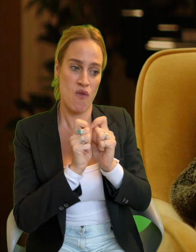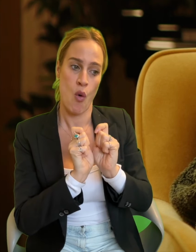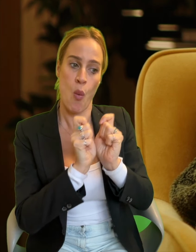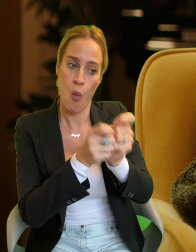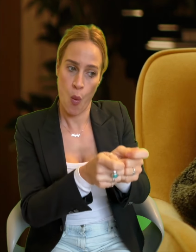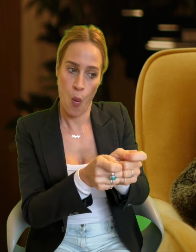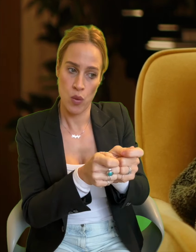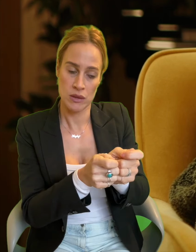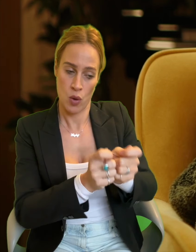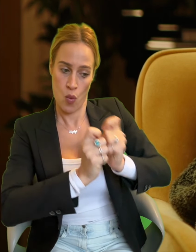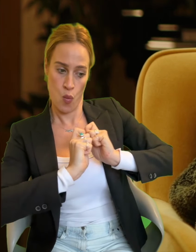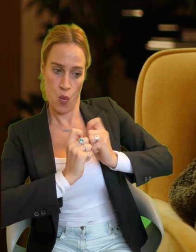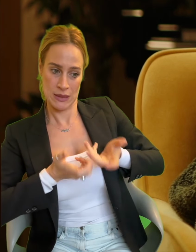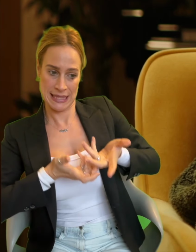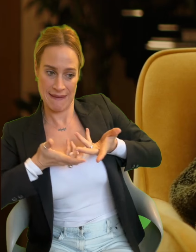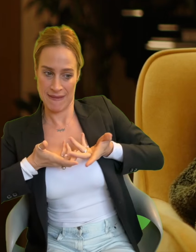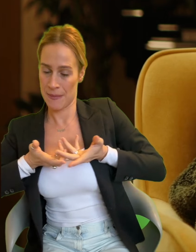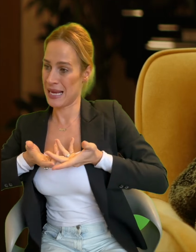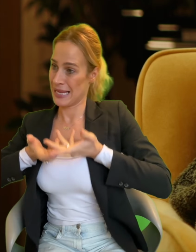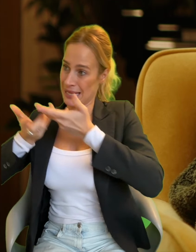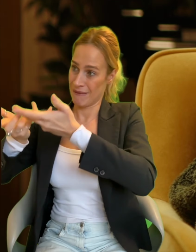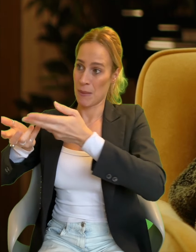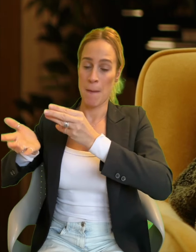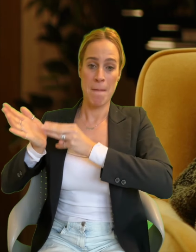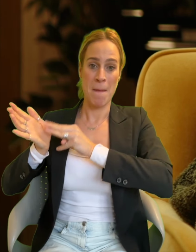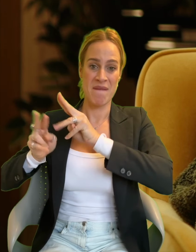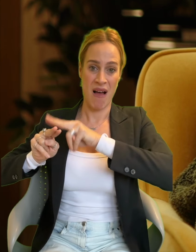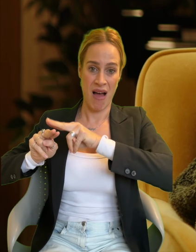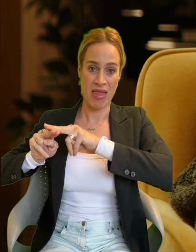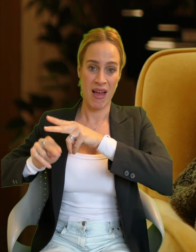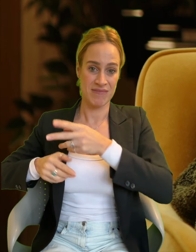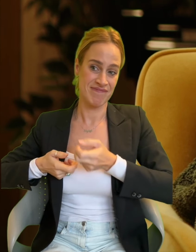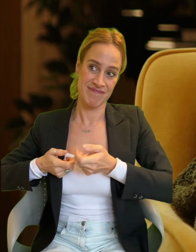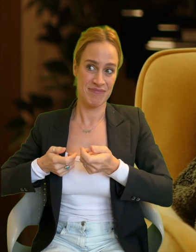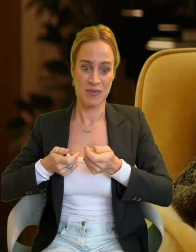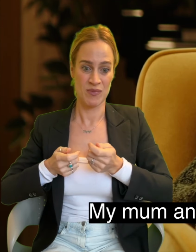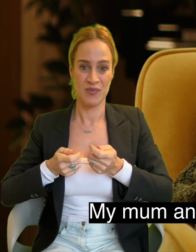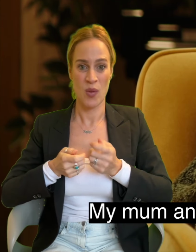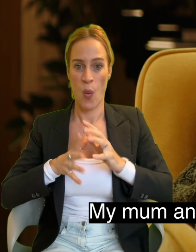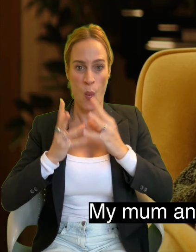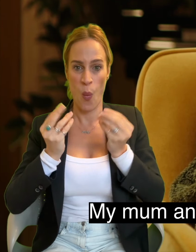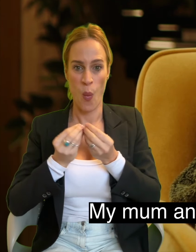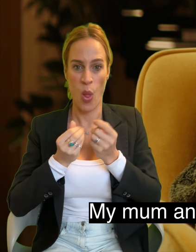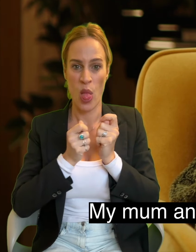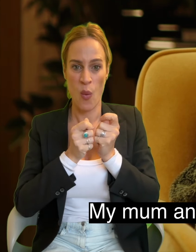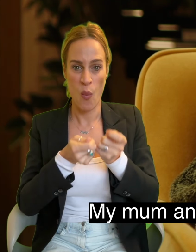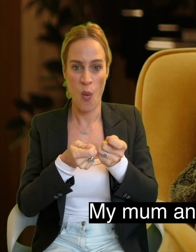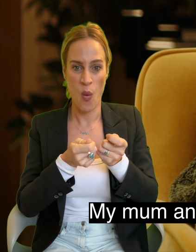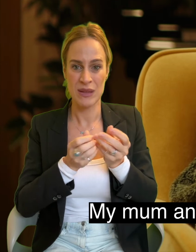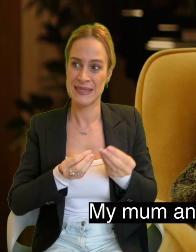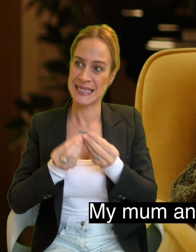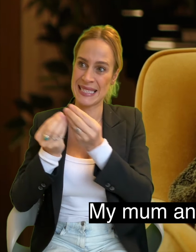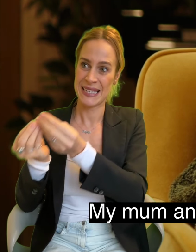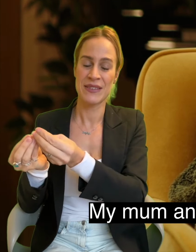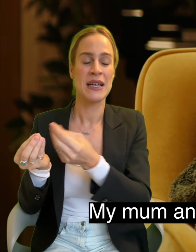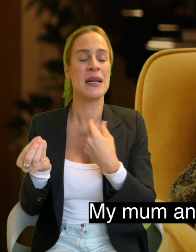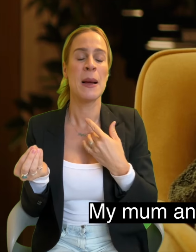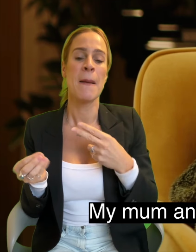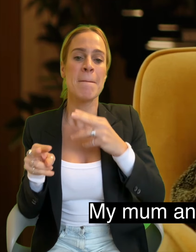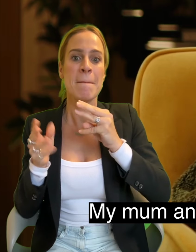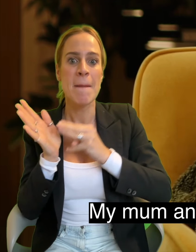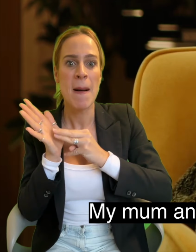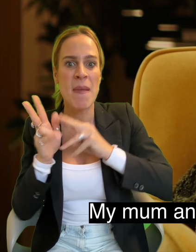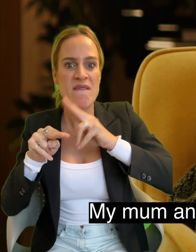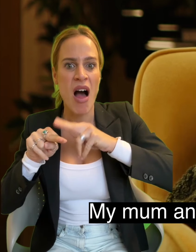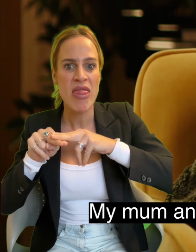I appreciate them. I give them to my mum and dad. Do you? Are they in their house? My mum and dad live on my street. Can't get rid